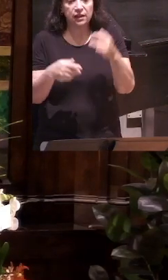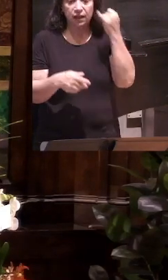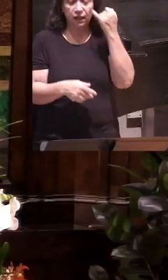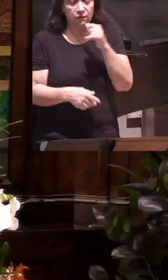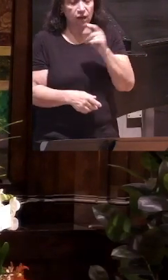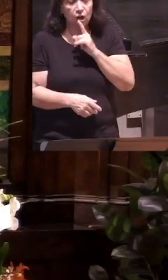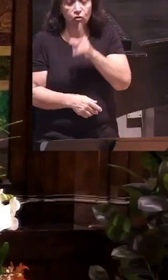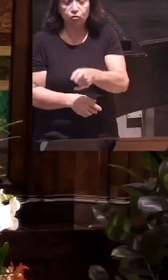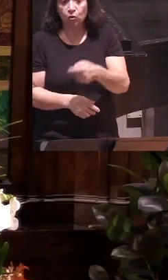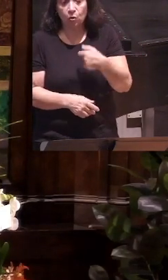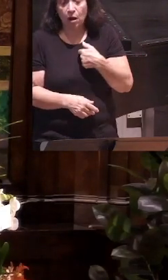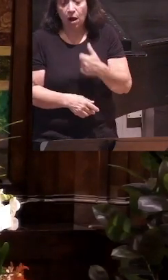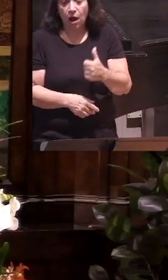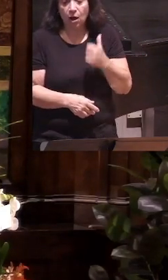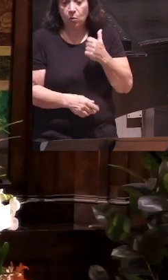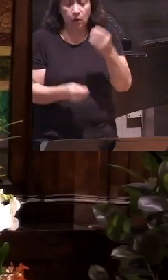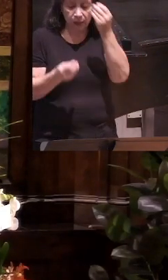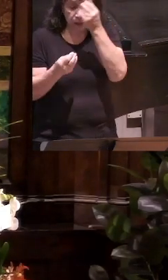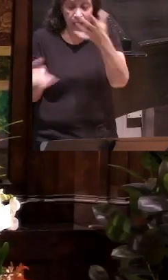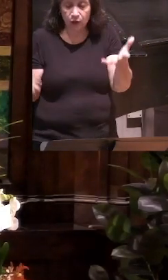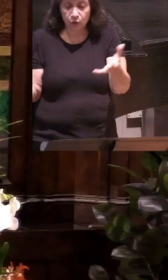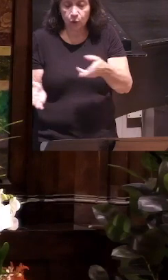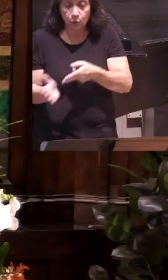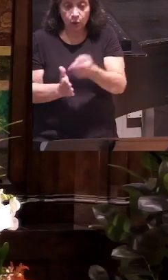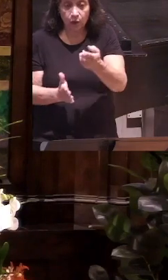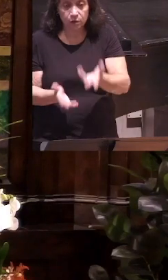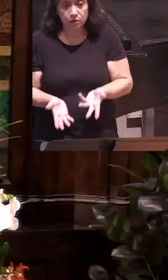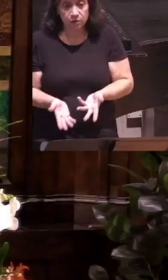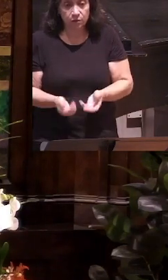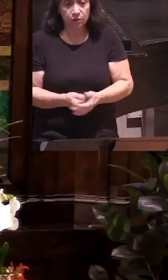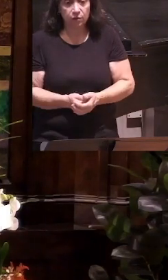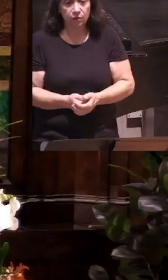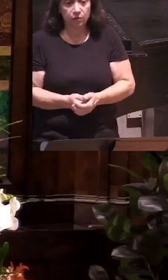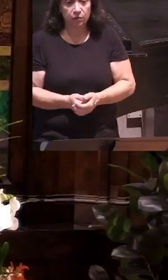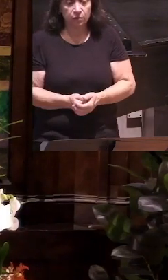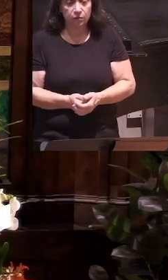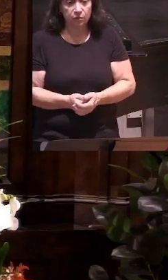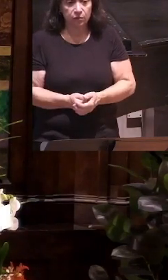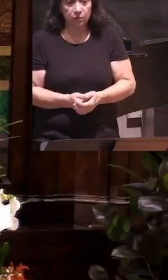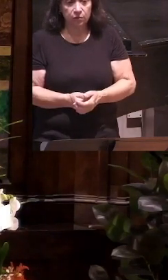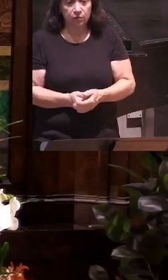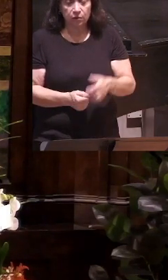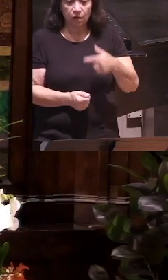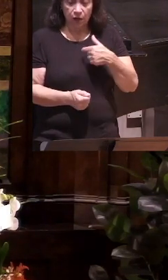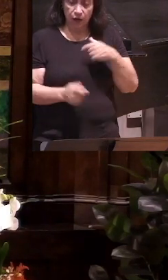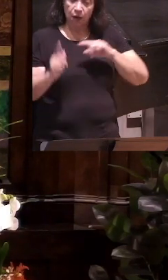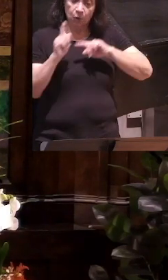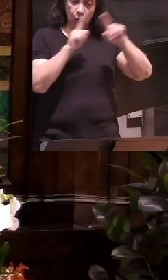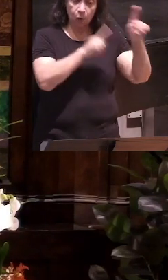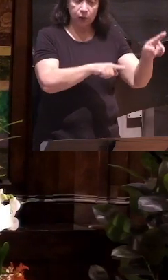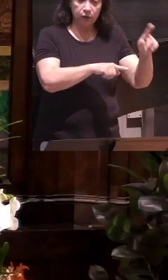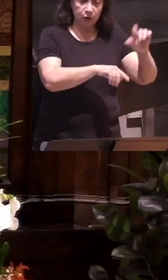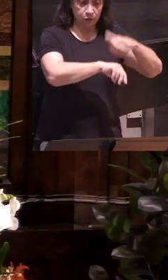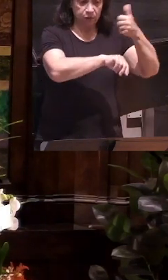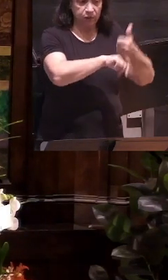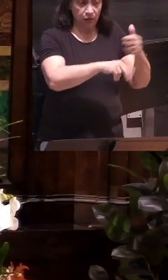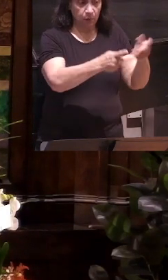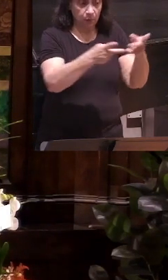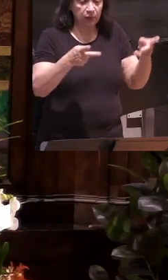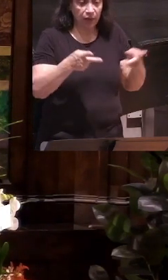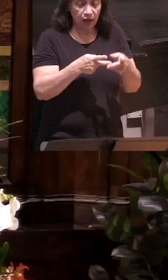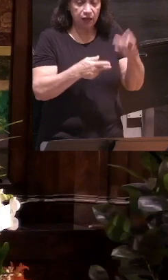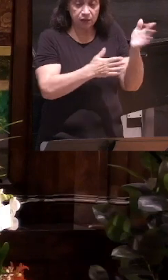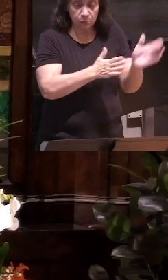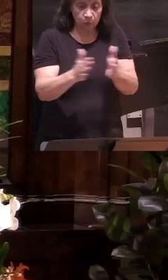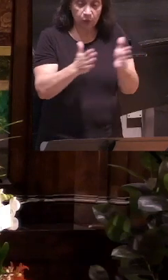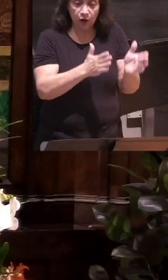not true, I wouldn't tell you it is so. And I am going to prepare a